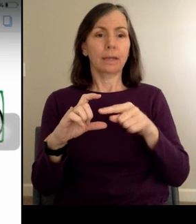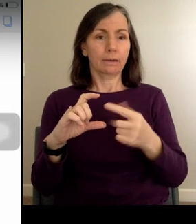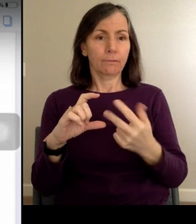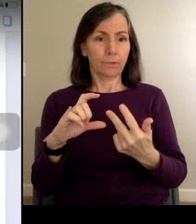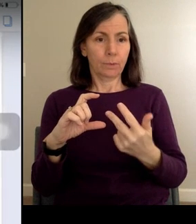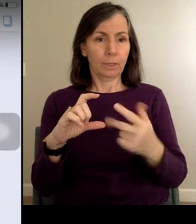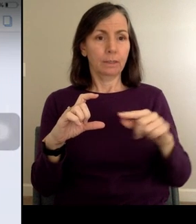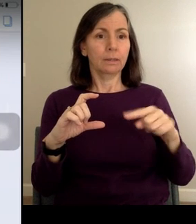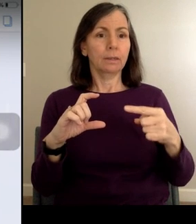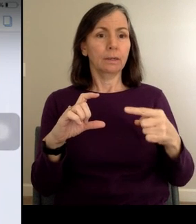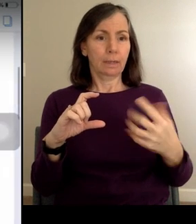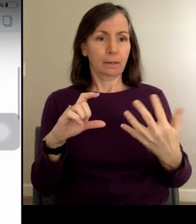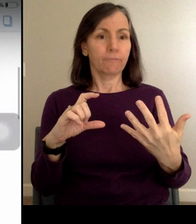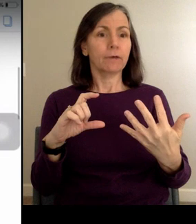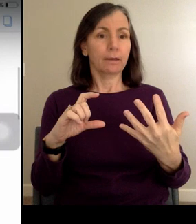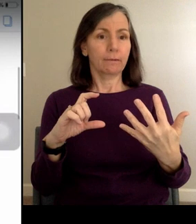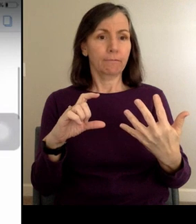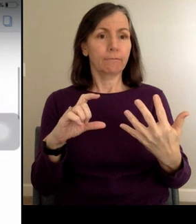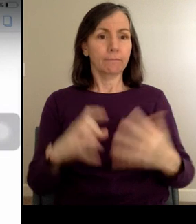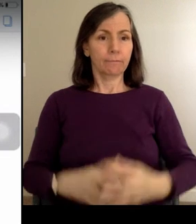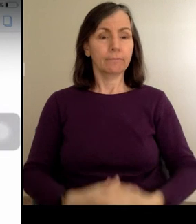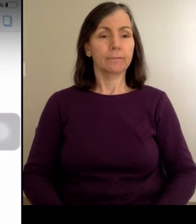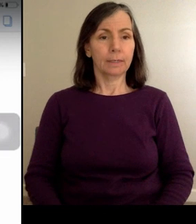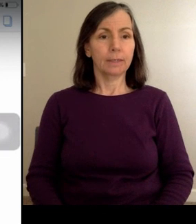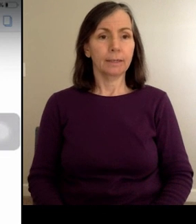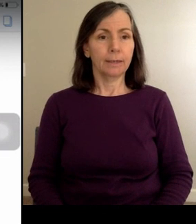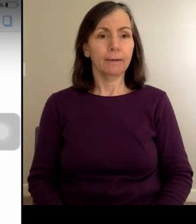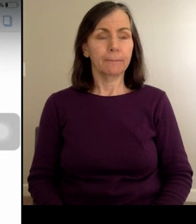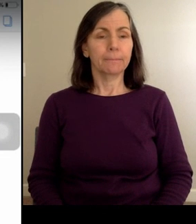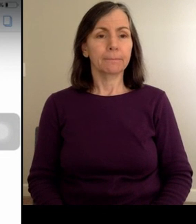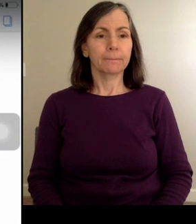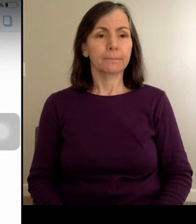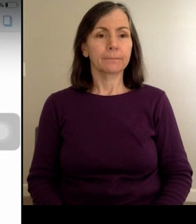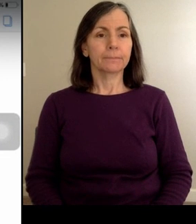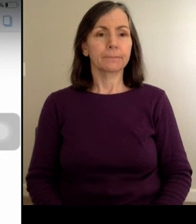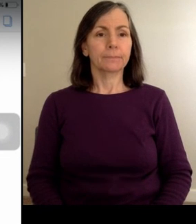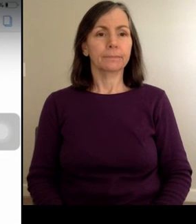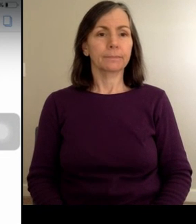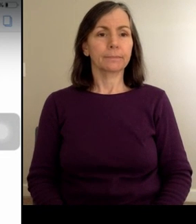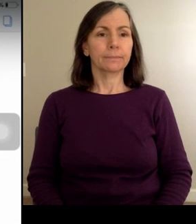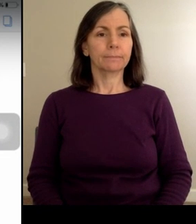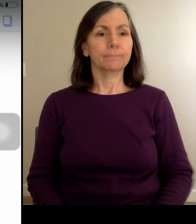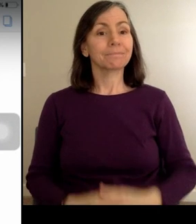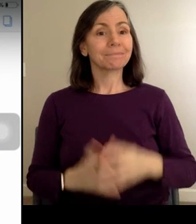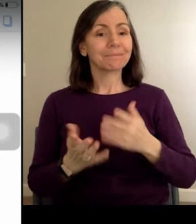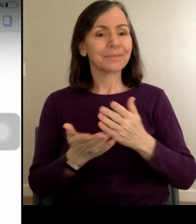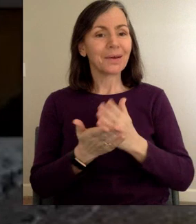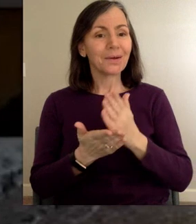All right,